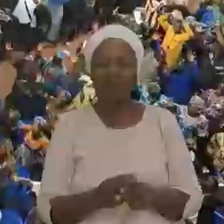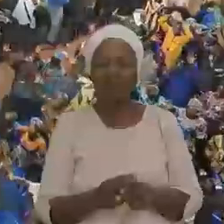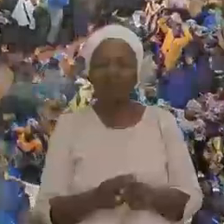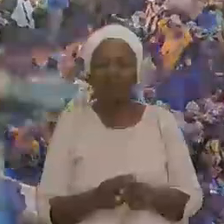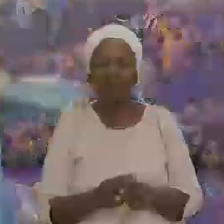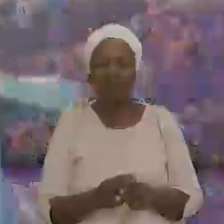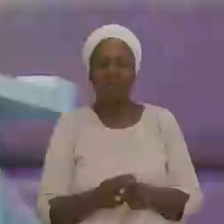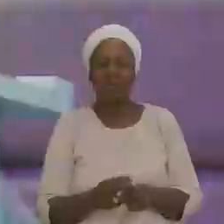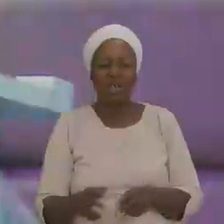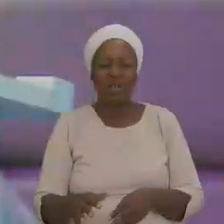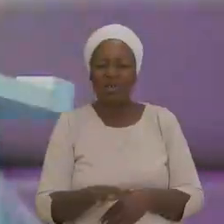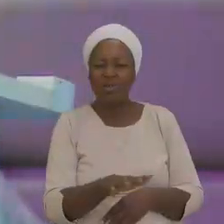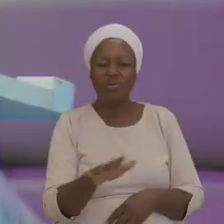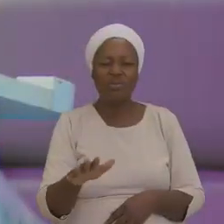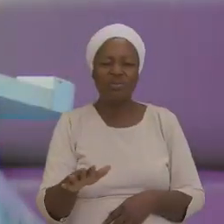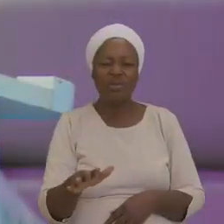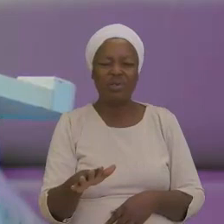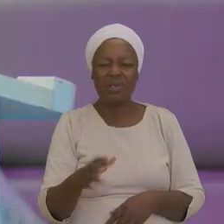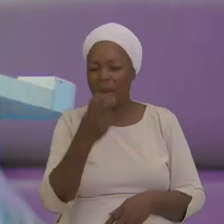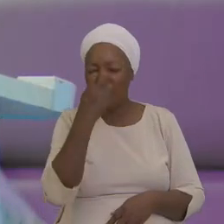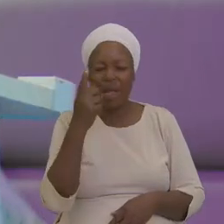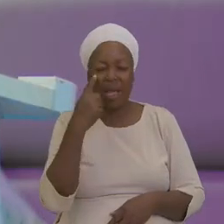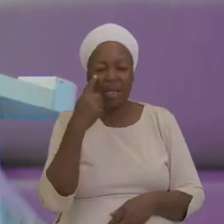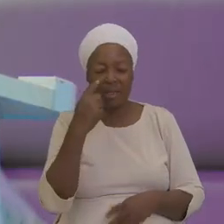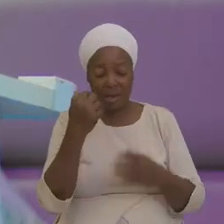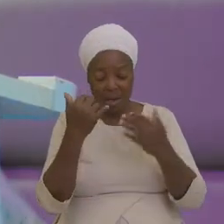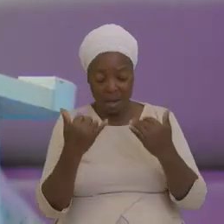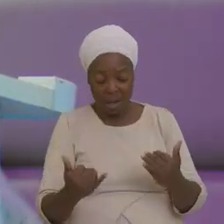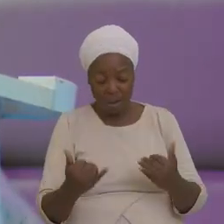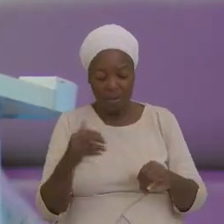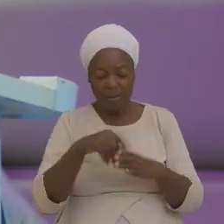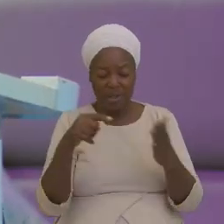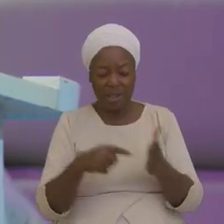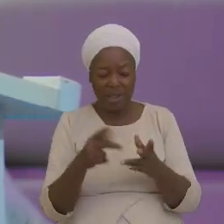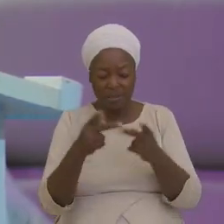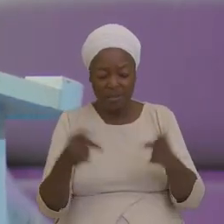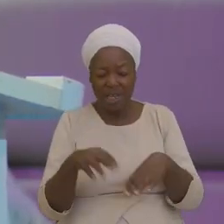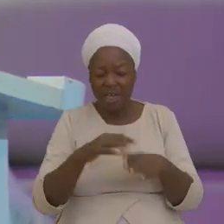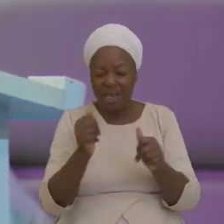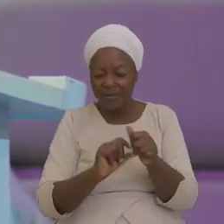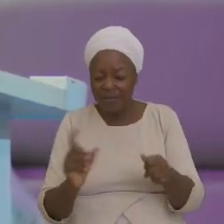Those blind eyes, now in this place and everywhere,